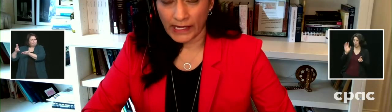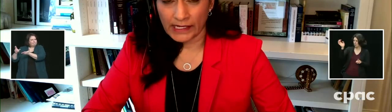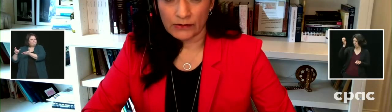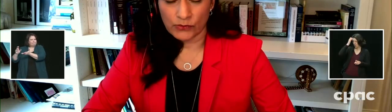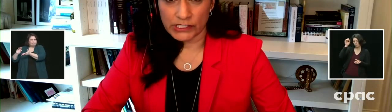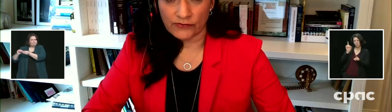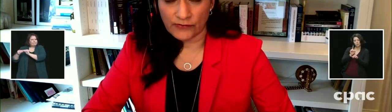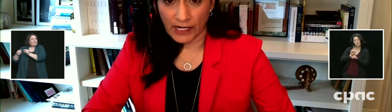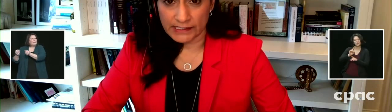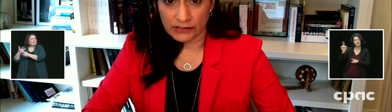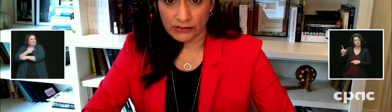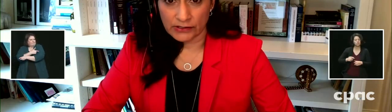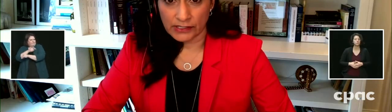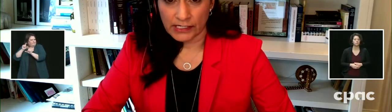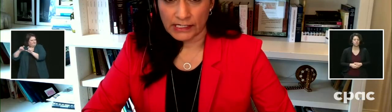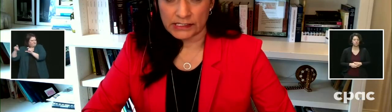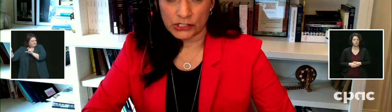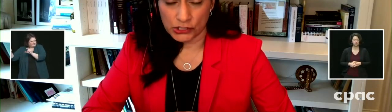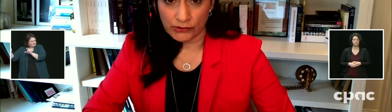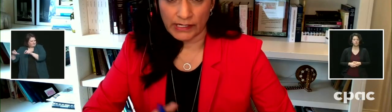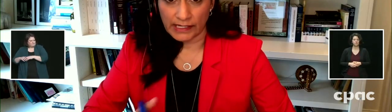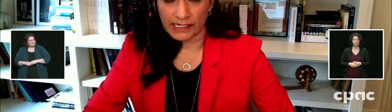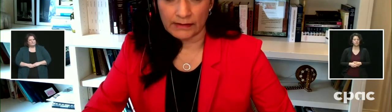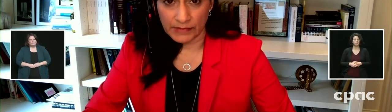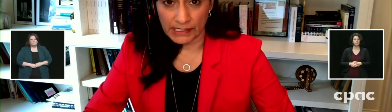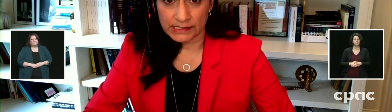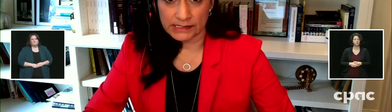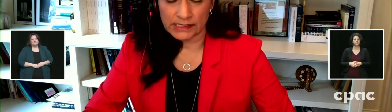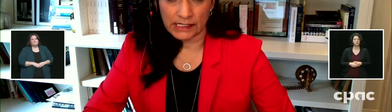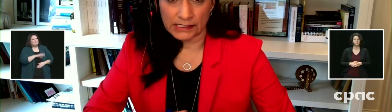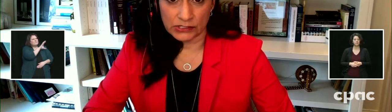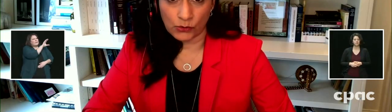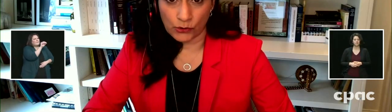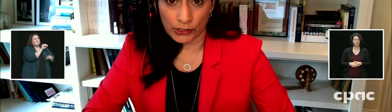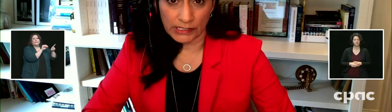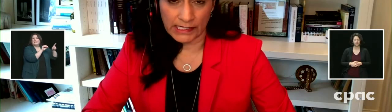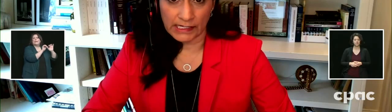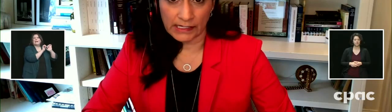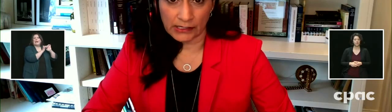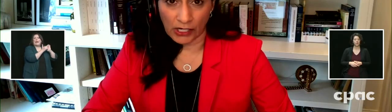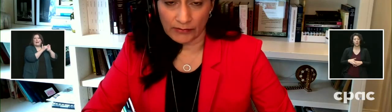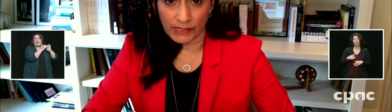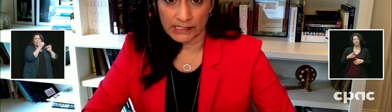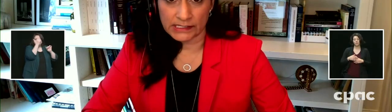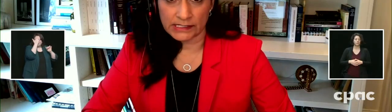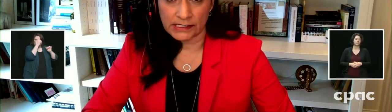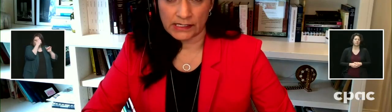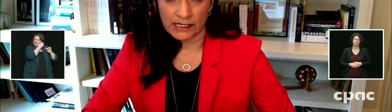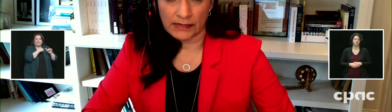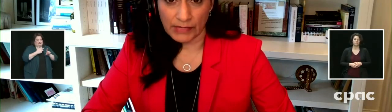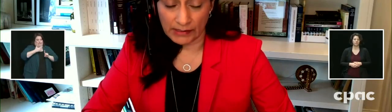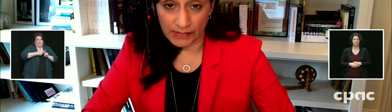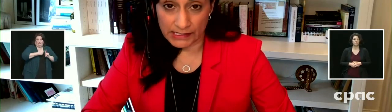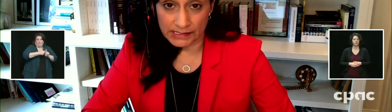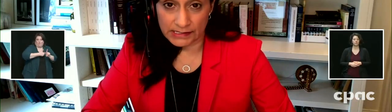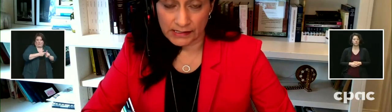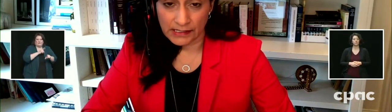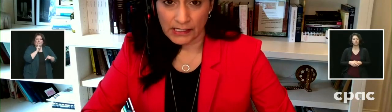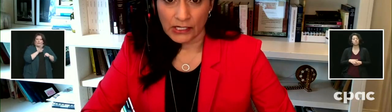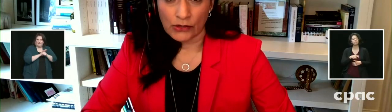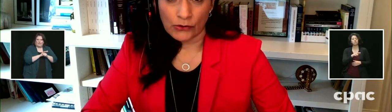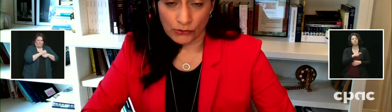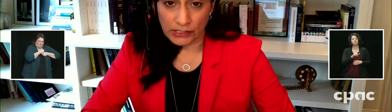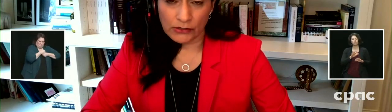the way in which Pfizer is ensuring that it meets its quarterly allotment